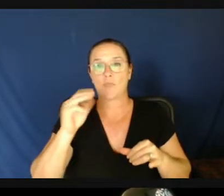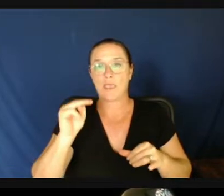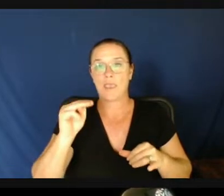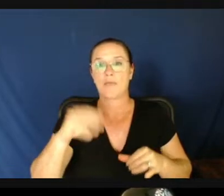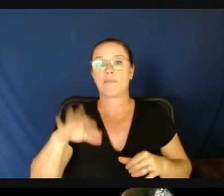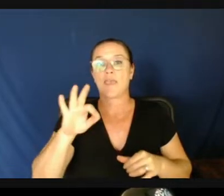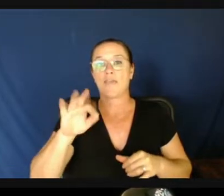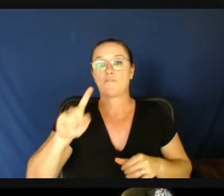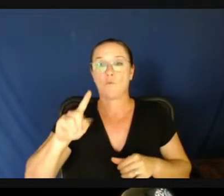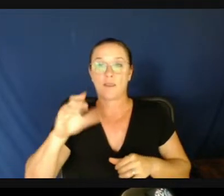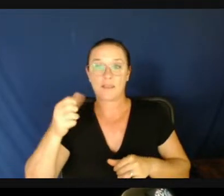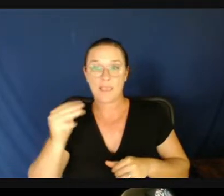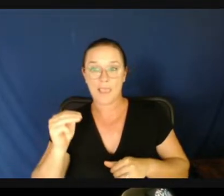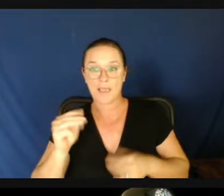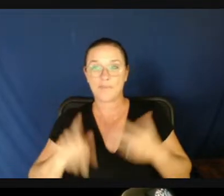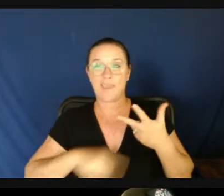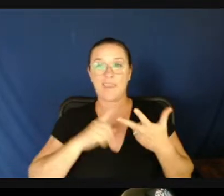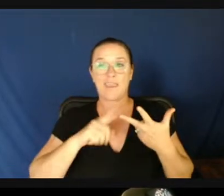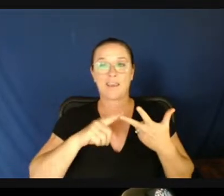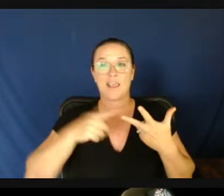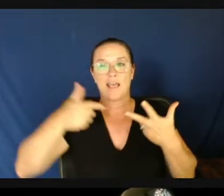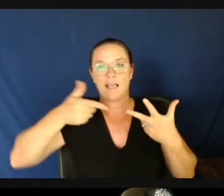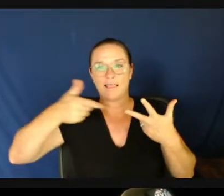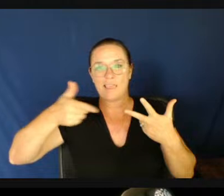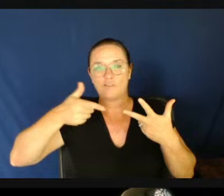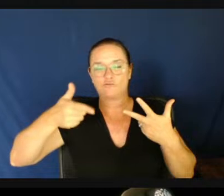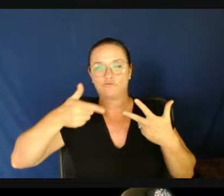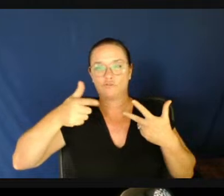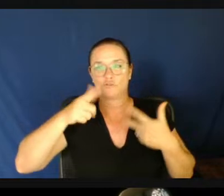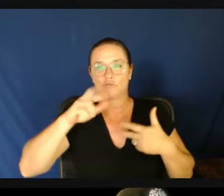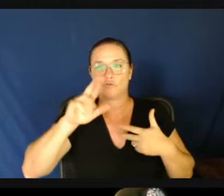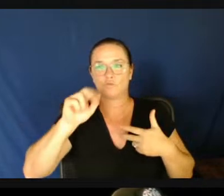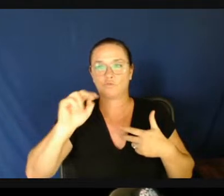laser rangefinder are still down and still offline according to the report here.